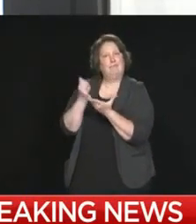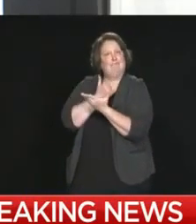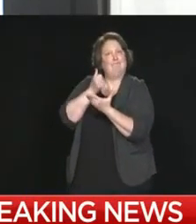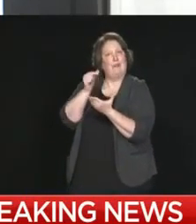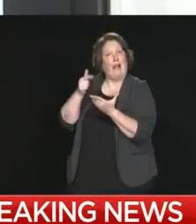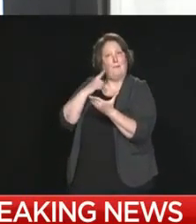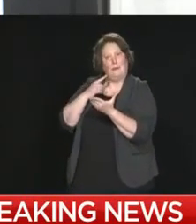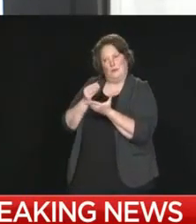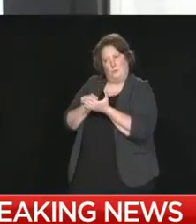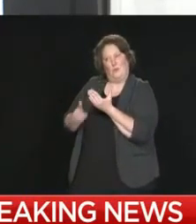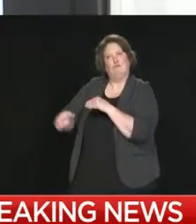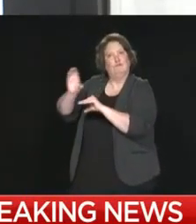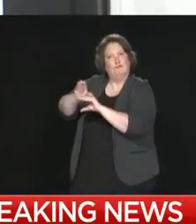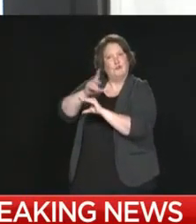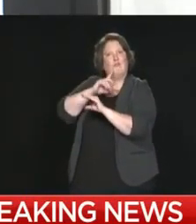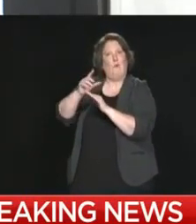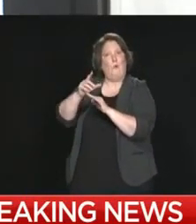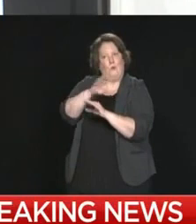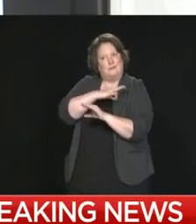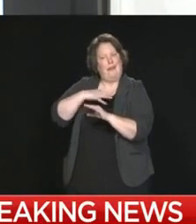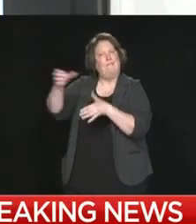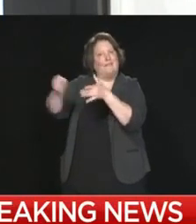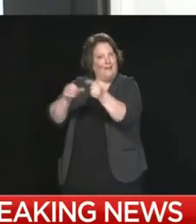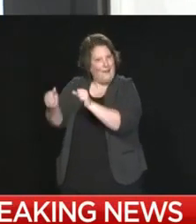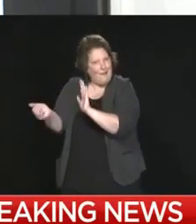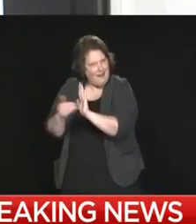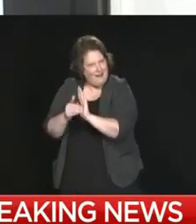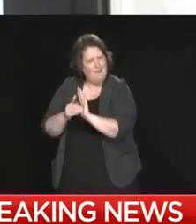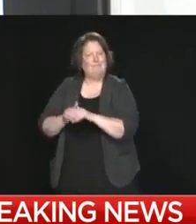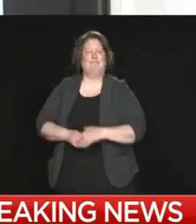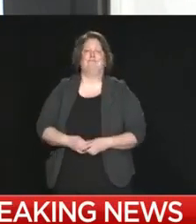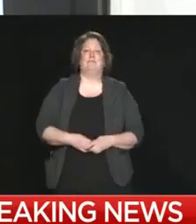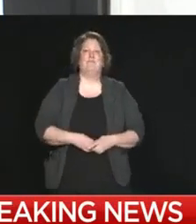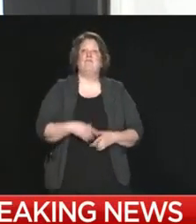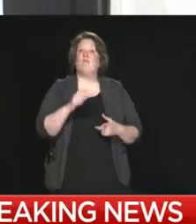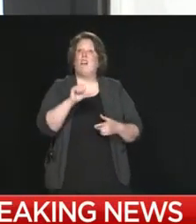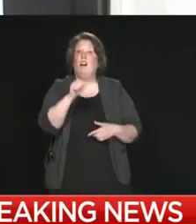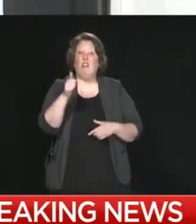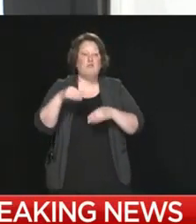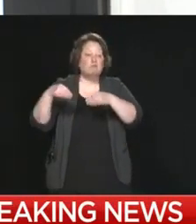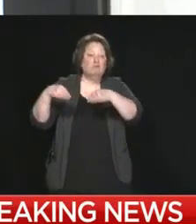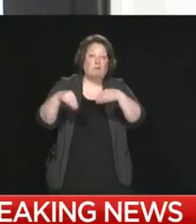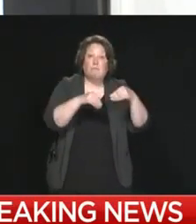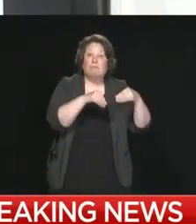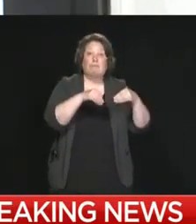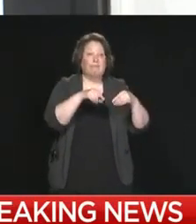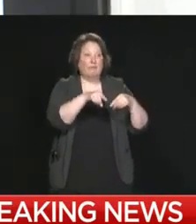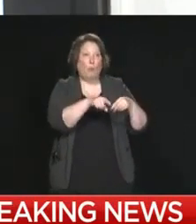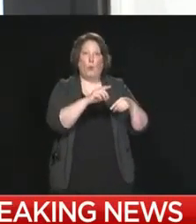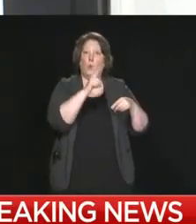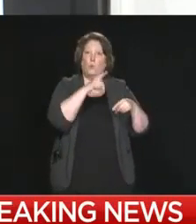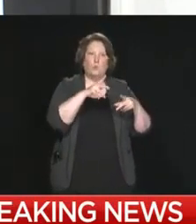to help rehire their employees. Shops, local entrepreneurs, and business owners are the